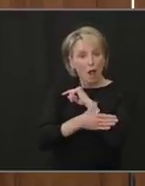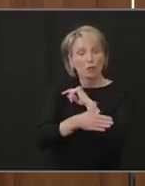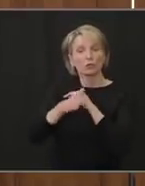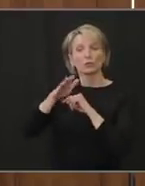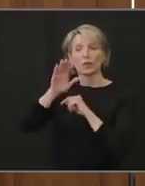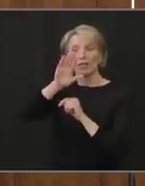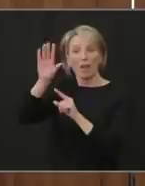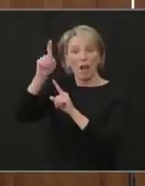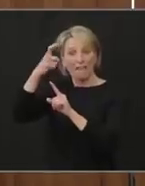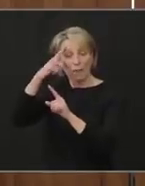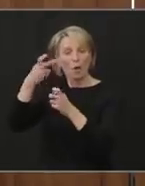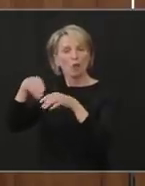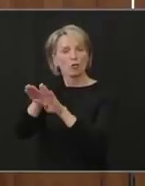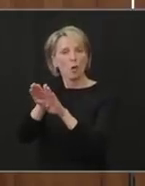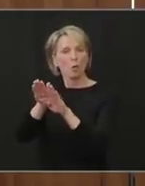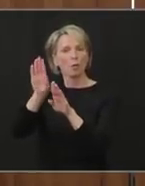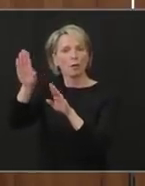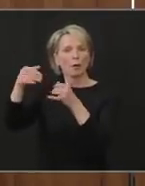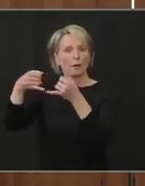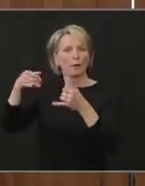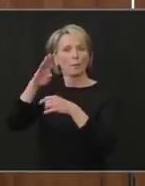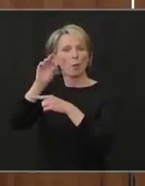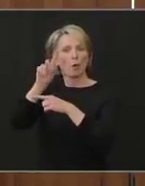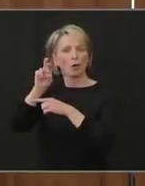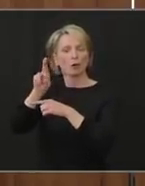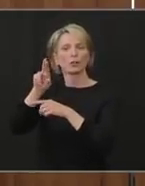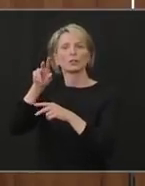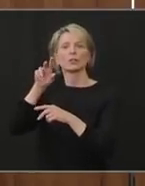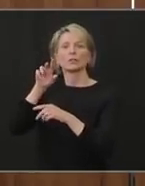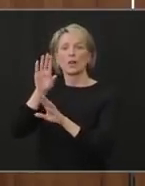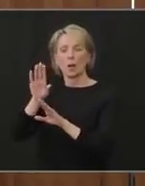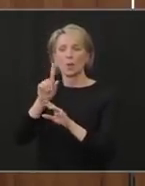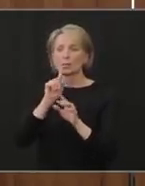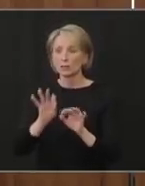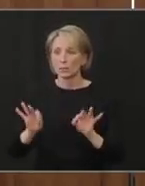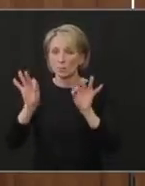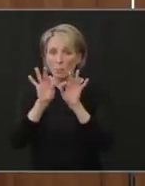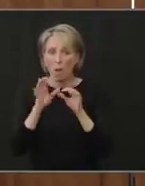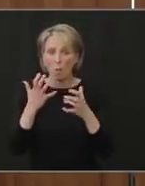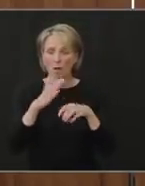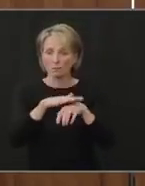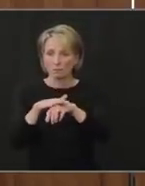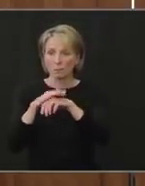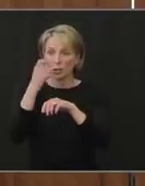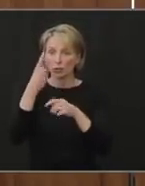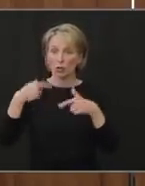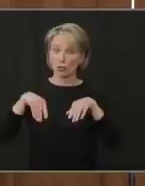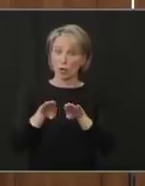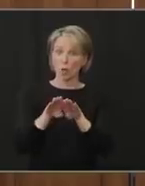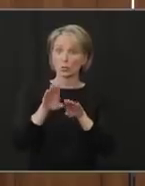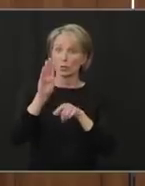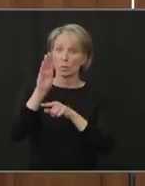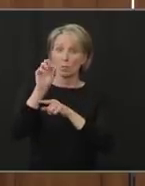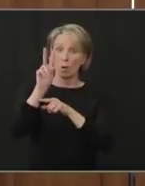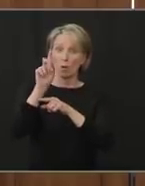effect closed their borders. So we ought to take a lesson here. Closing borders can be a